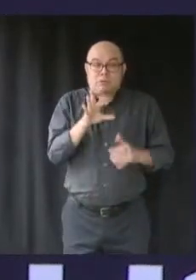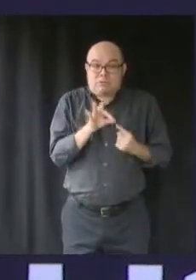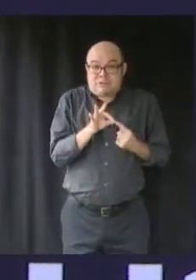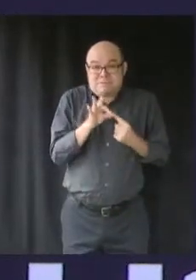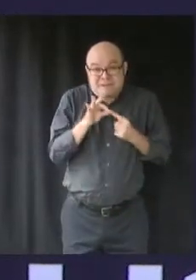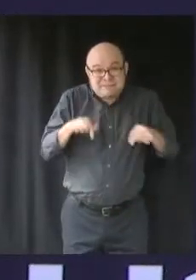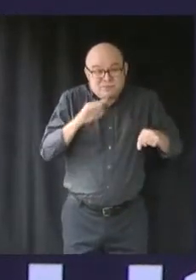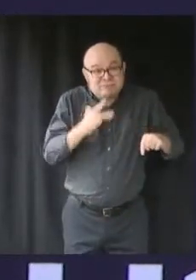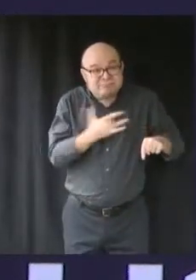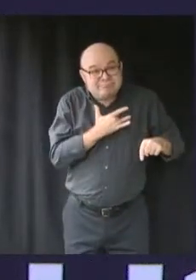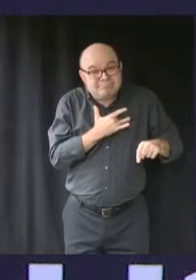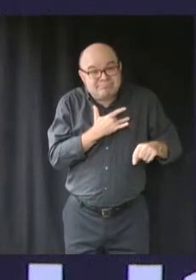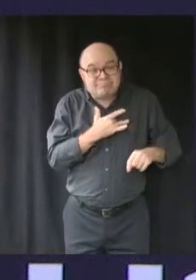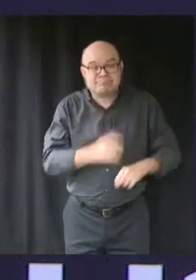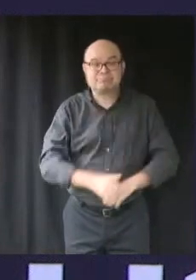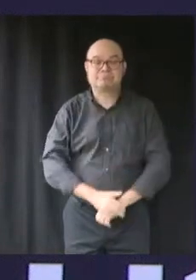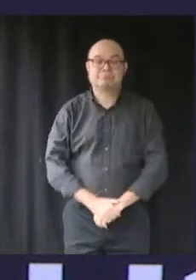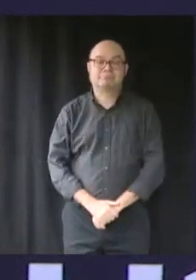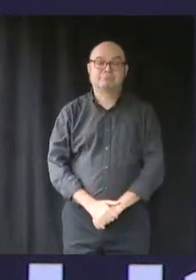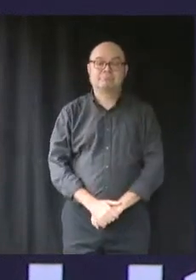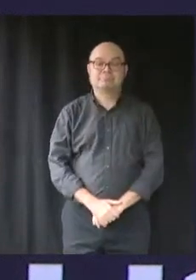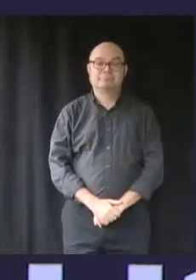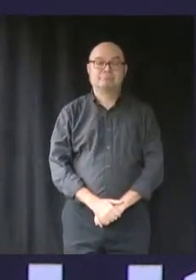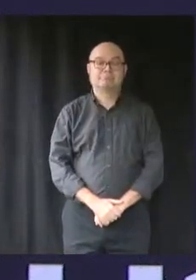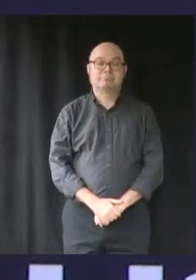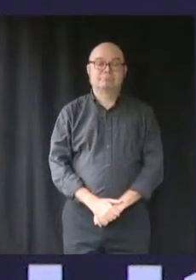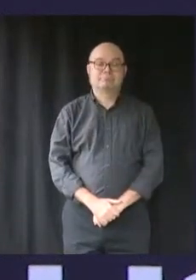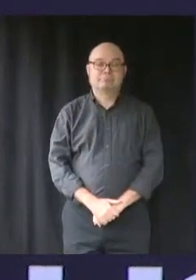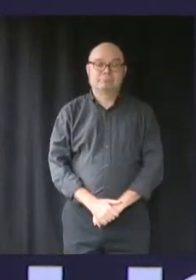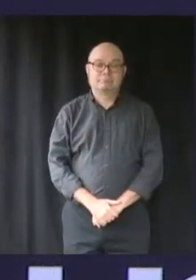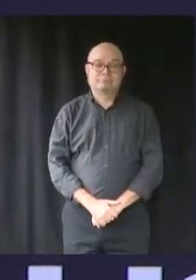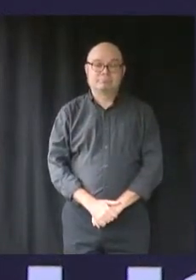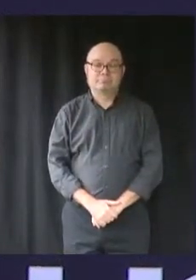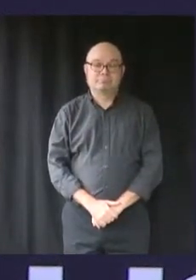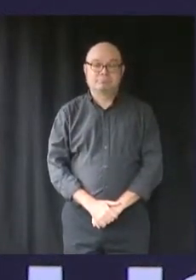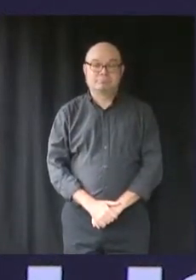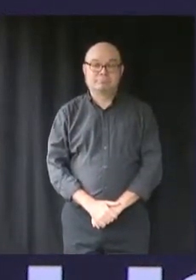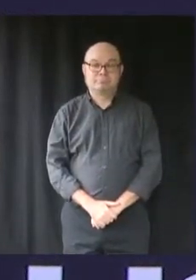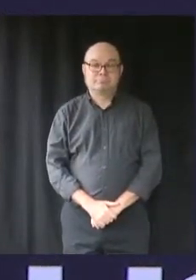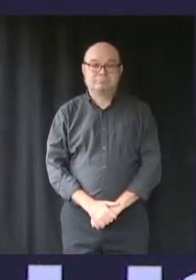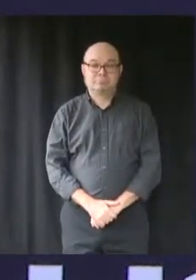when senators leave the United States Senate,